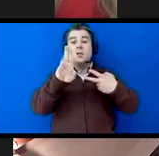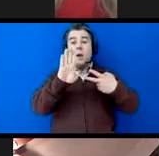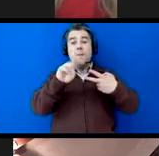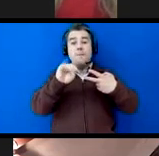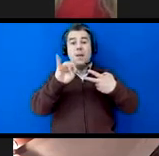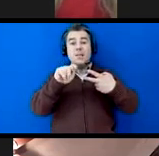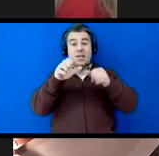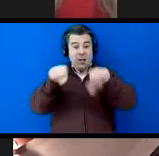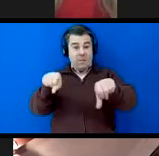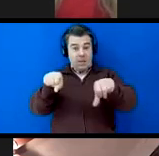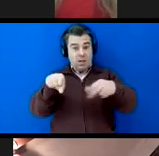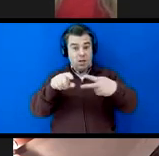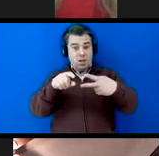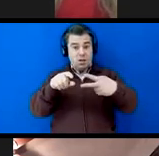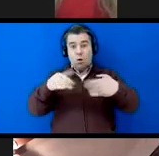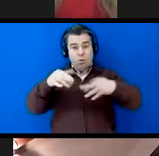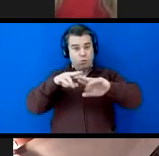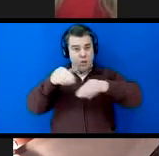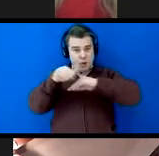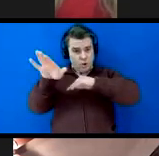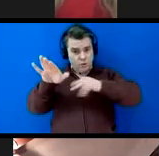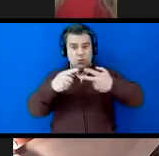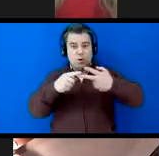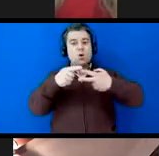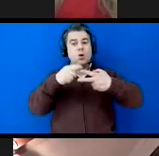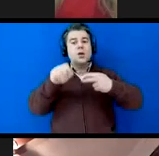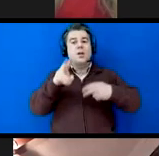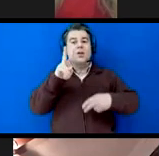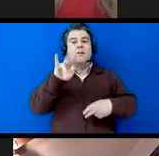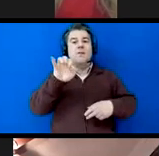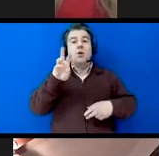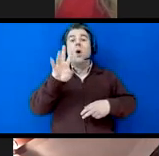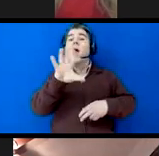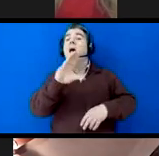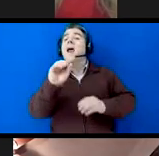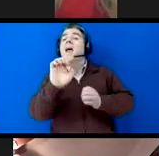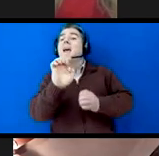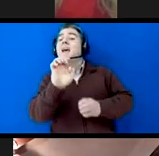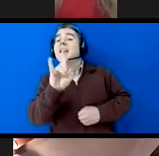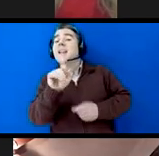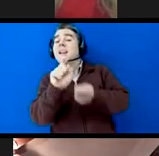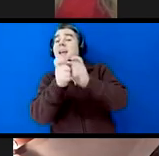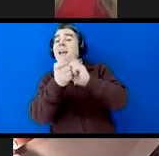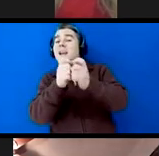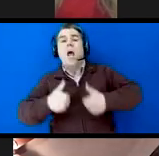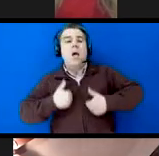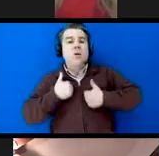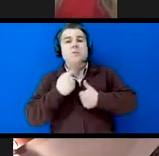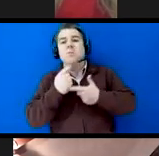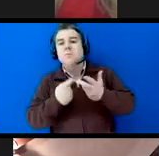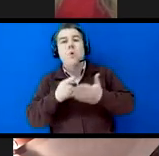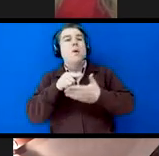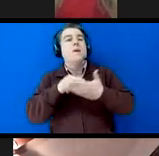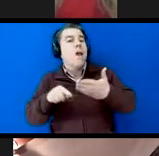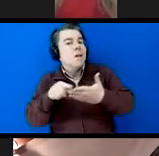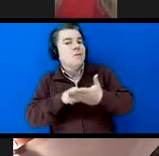until it gets to a ready to ship status, you have the ability to view and edit the address and things like that and cancel the order,